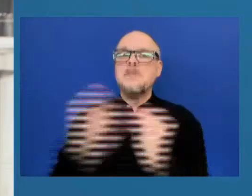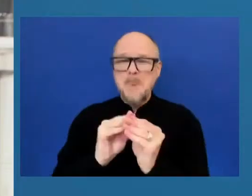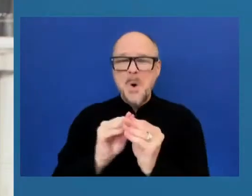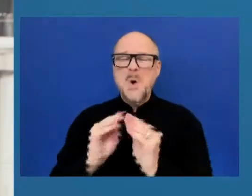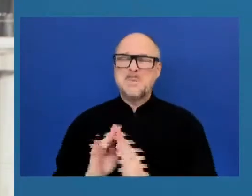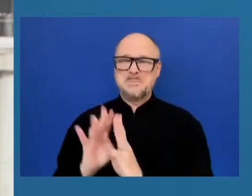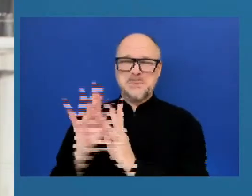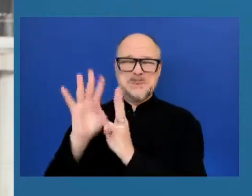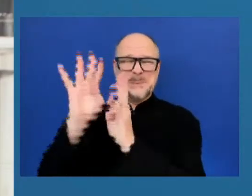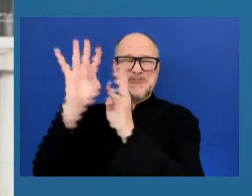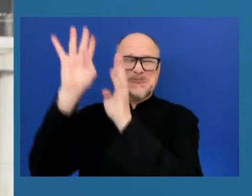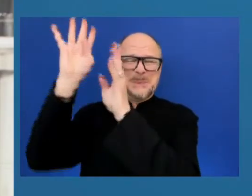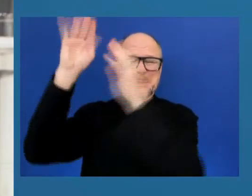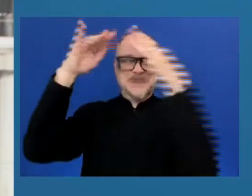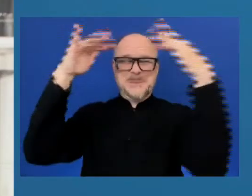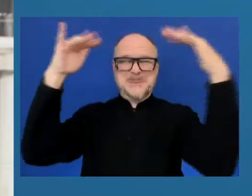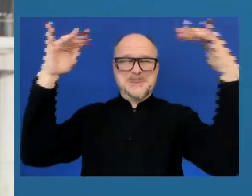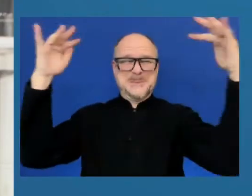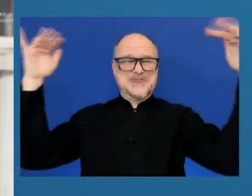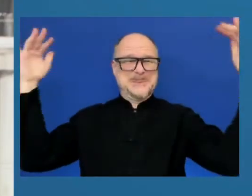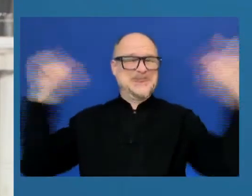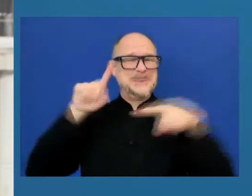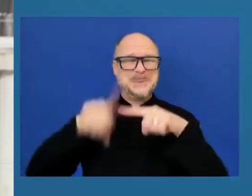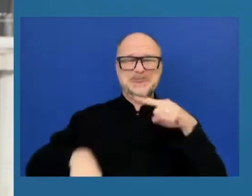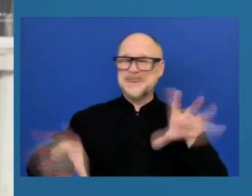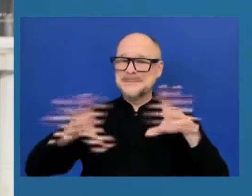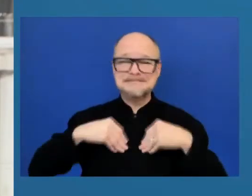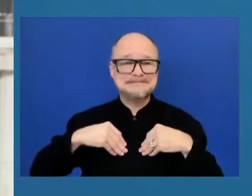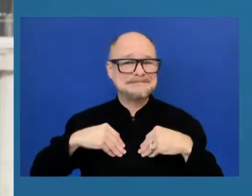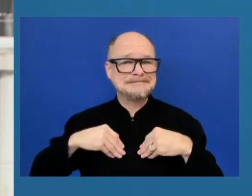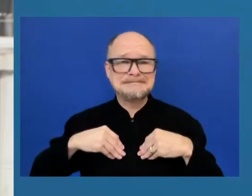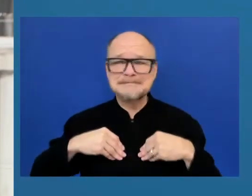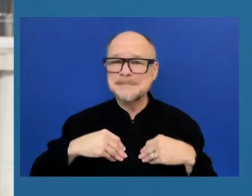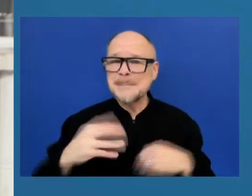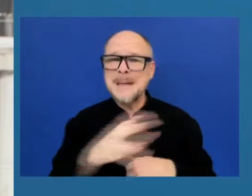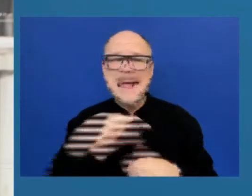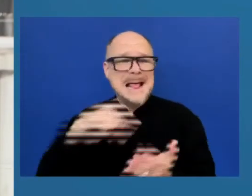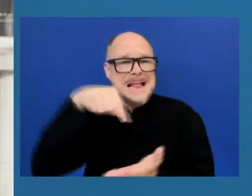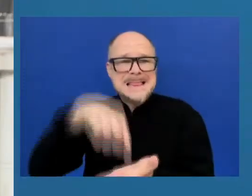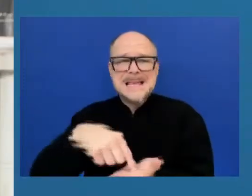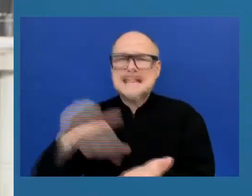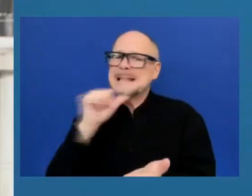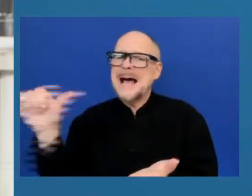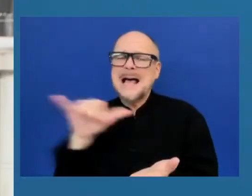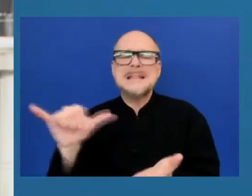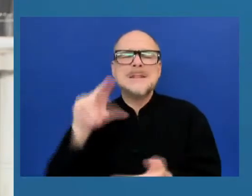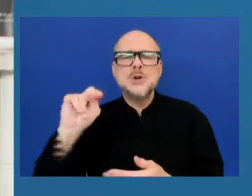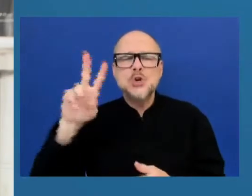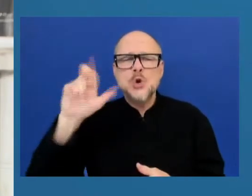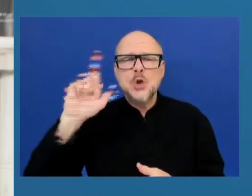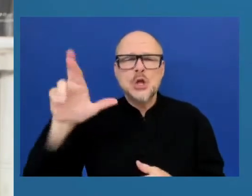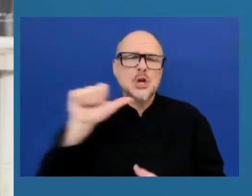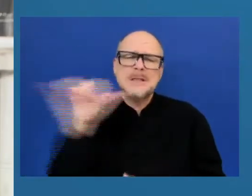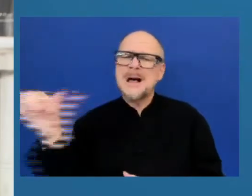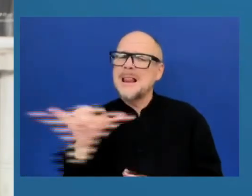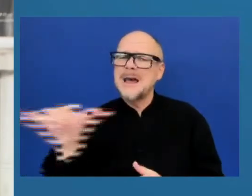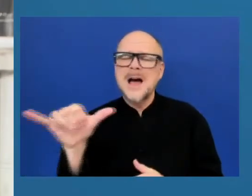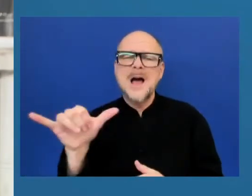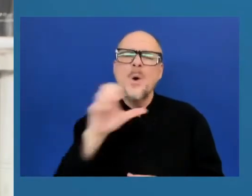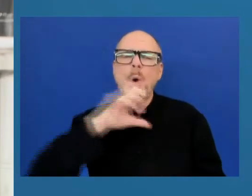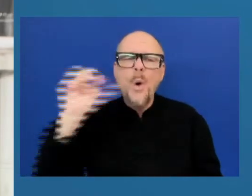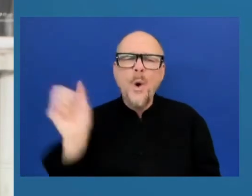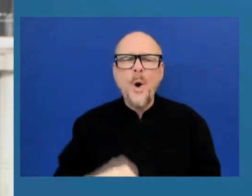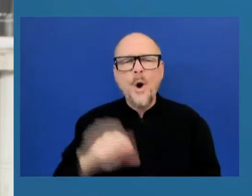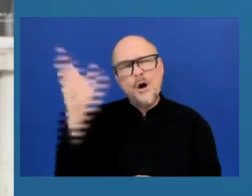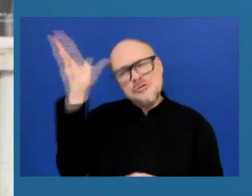we cannot have trade-offs like that. And this is not your grandparents' nuclear reactor. You're not going to see this in a movie starring Jane